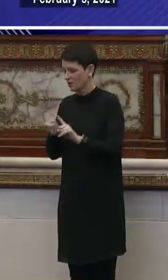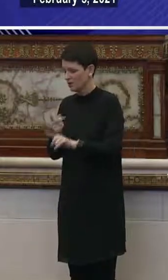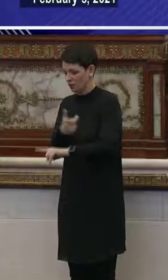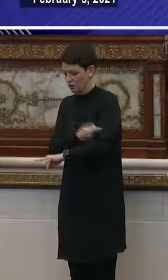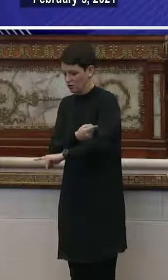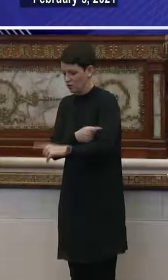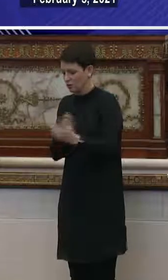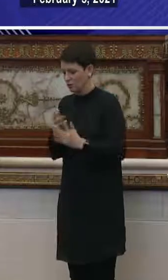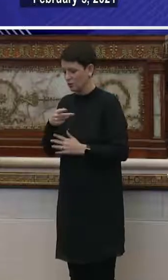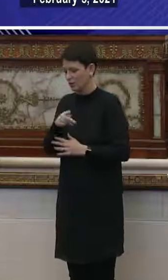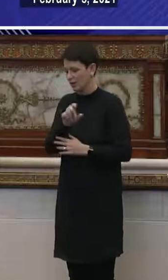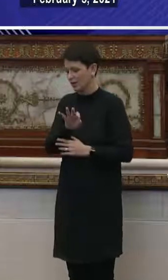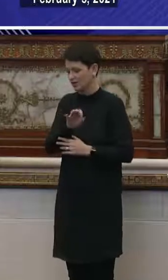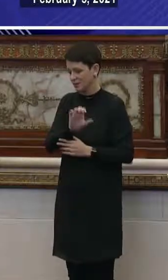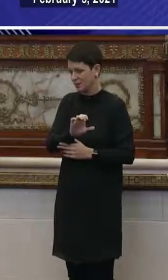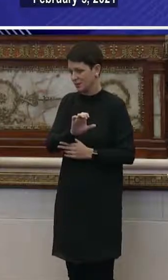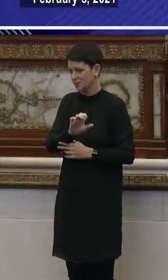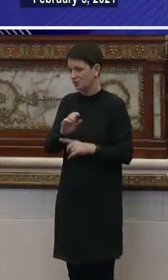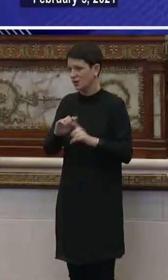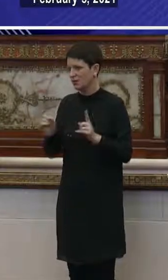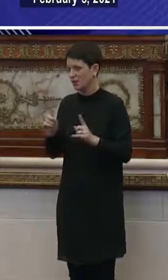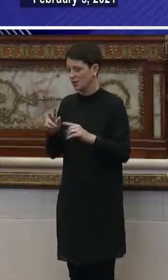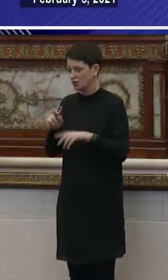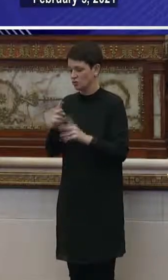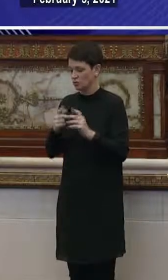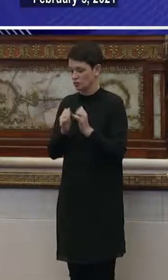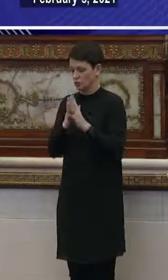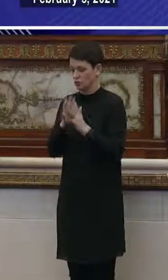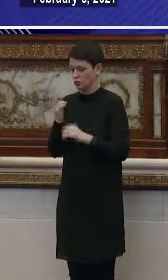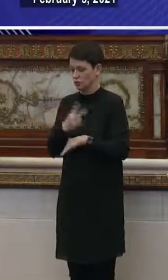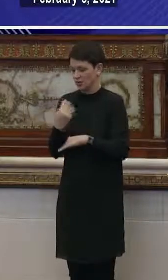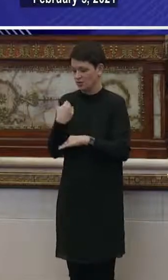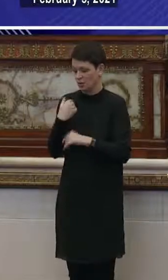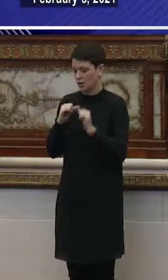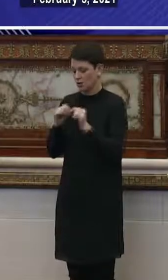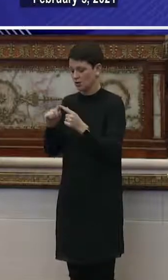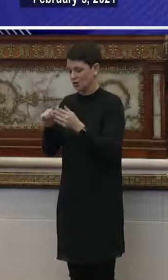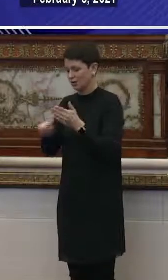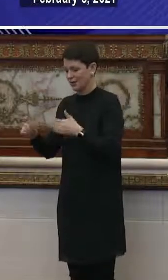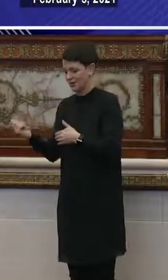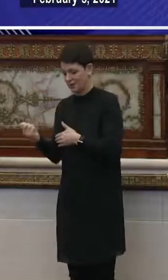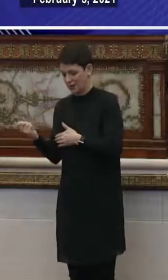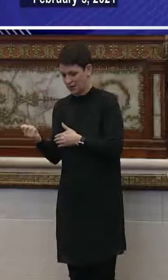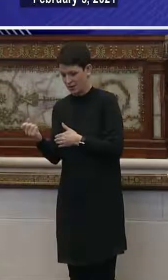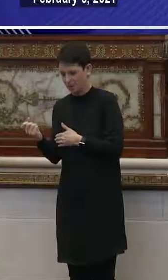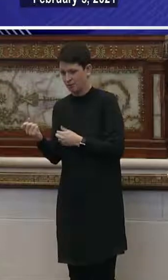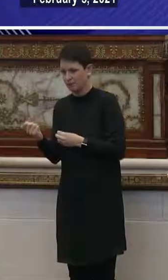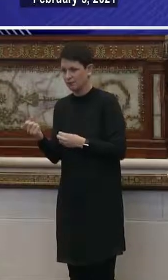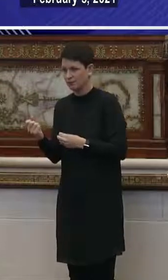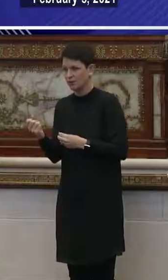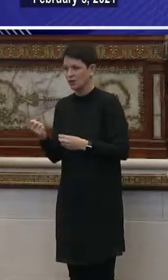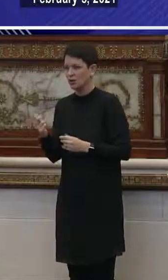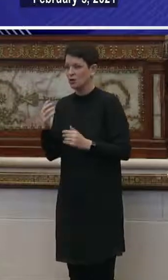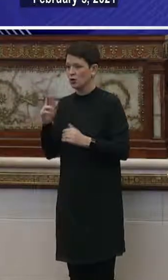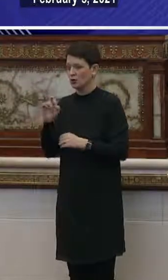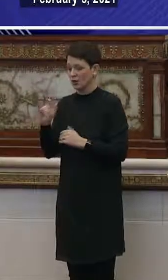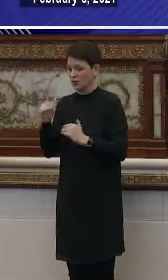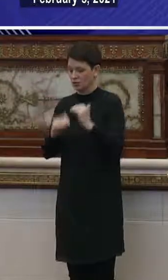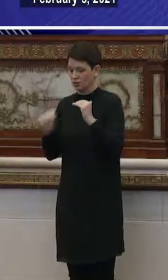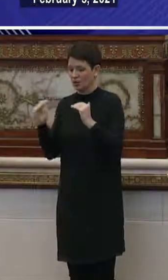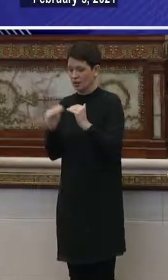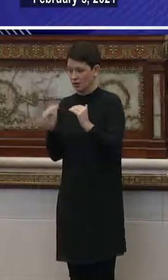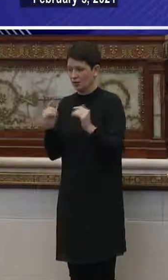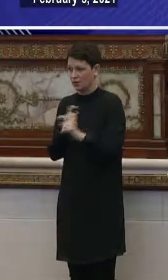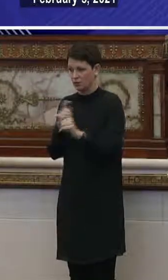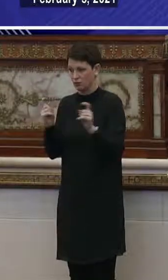through PFC. Those clinics were started 2 days ago and will continue through next Saturday. We have strengthened the racial equity emphasis of the vaccine